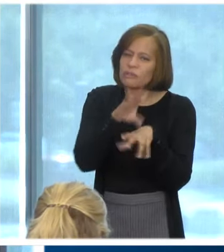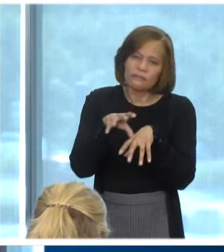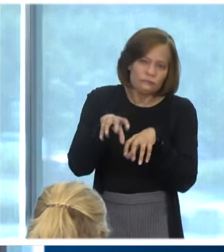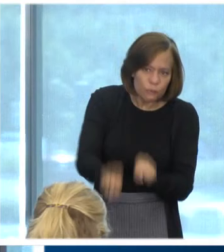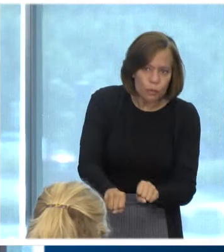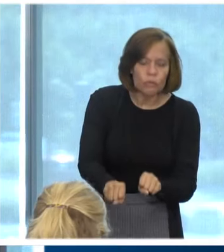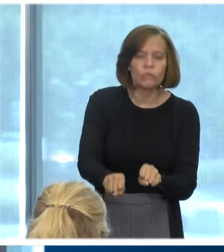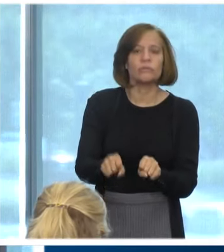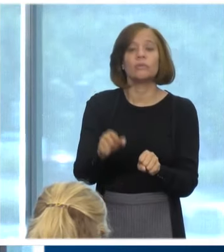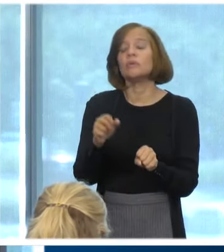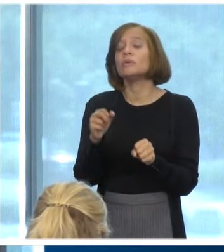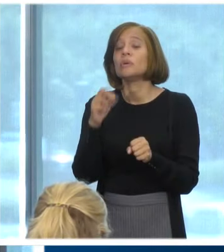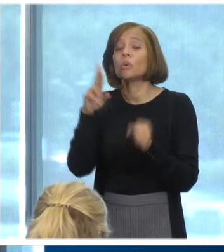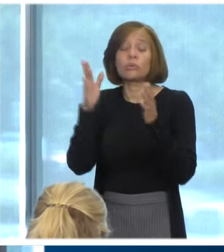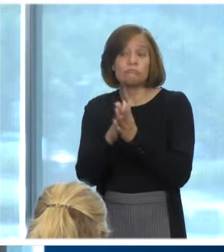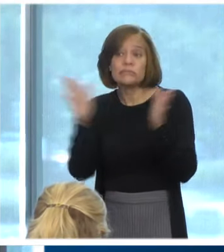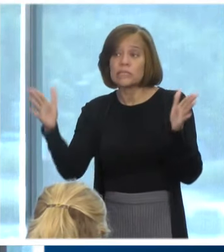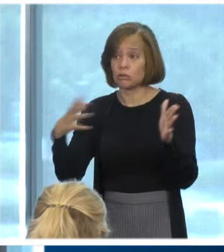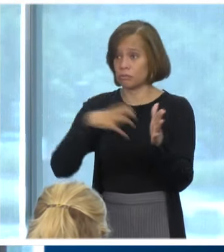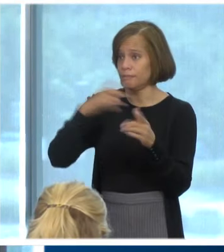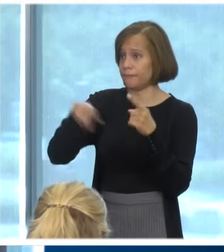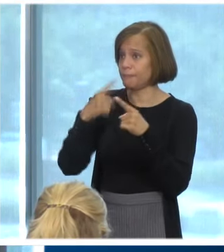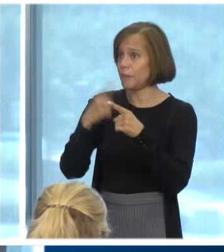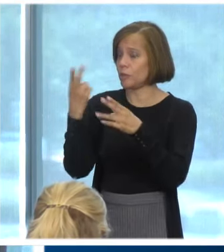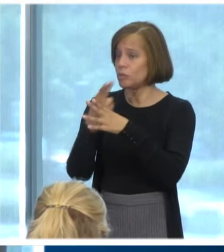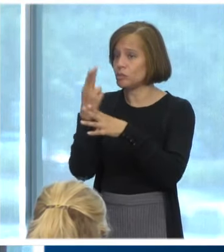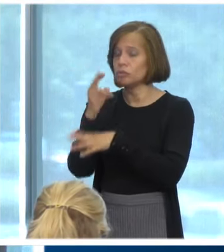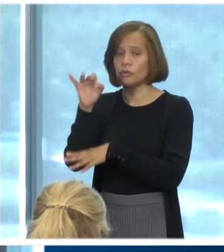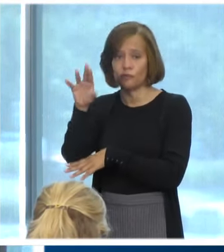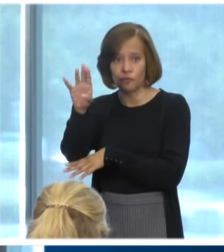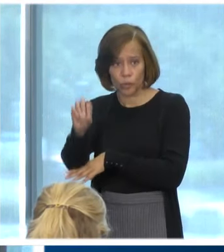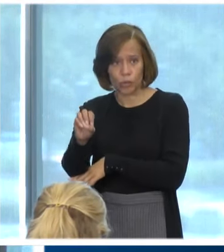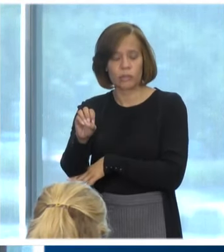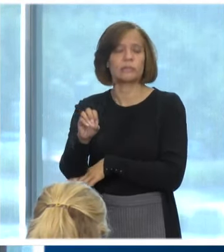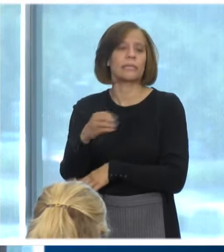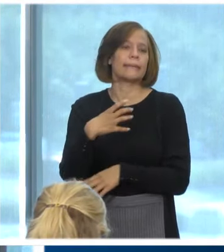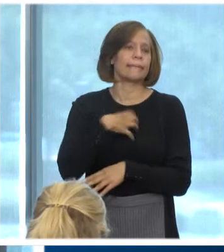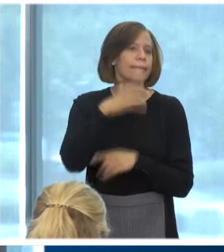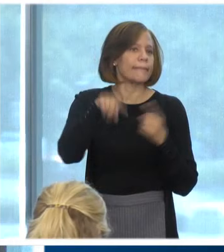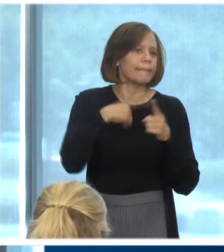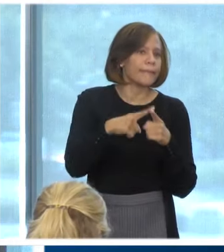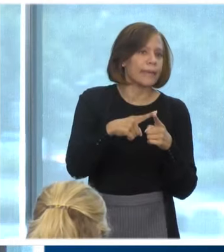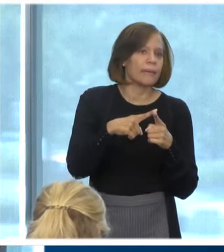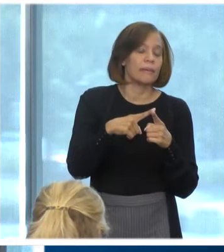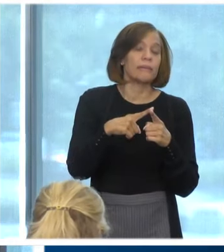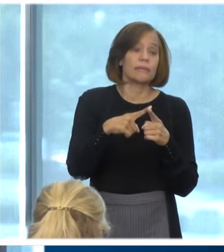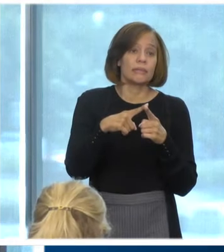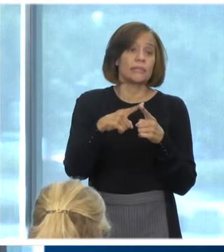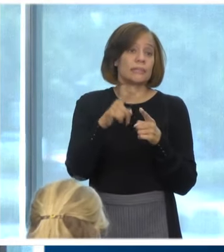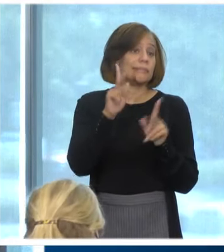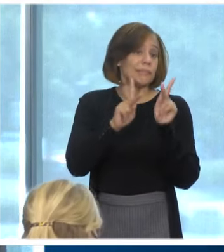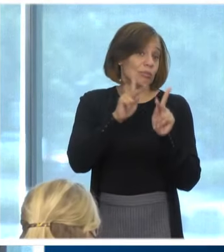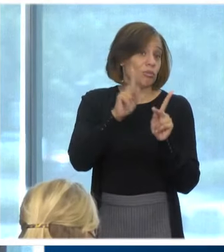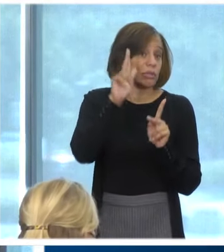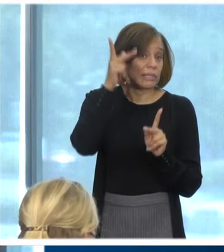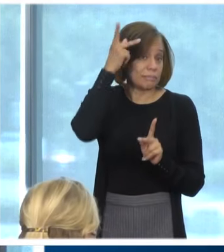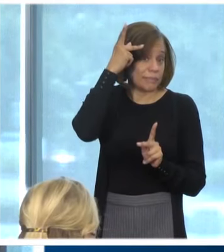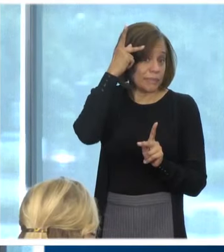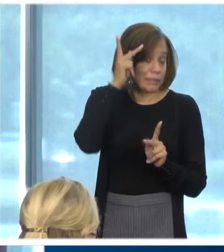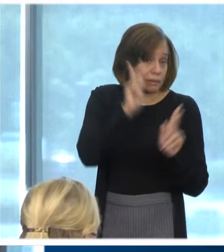events to general complaints about use of force, complaints about elected officials,